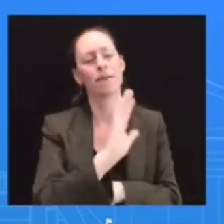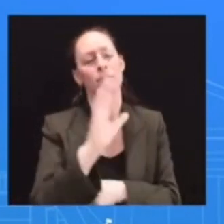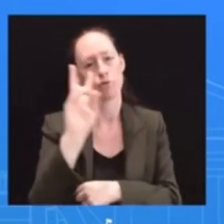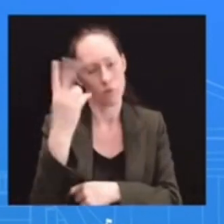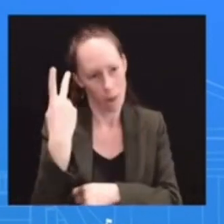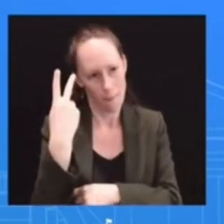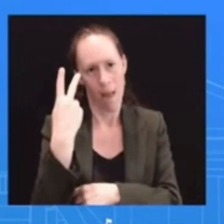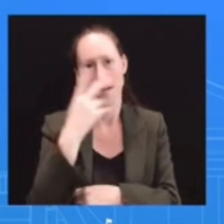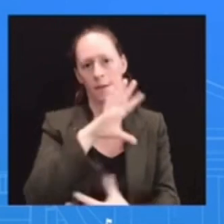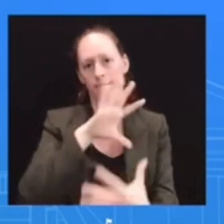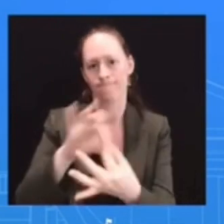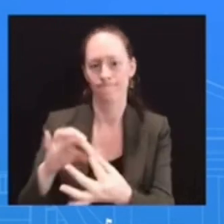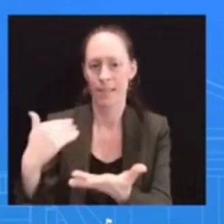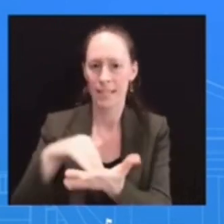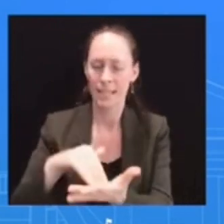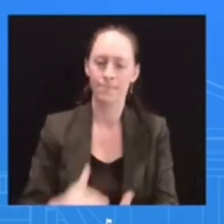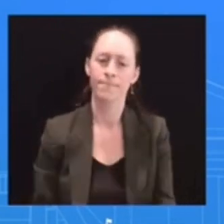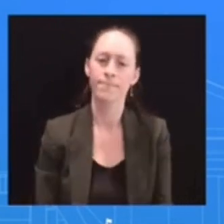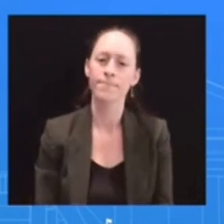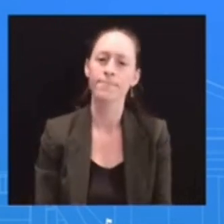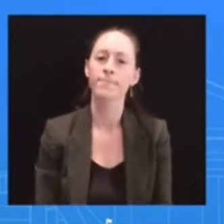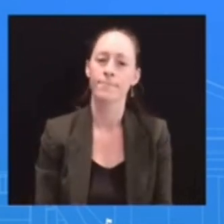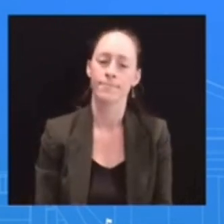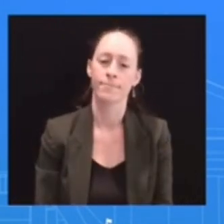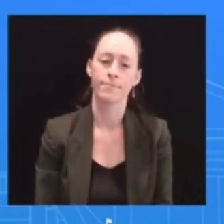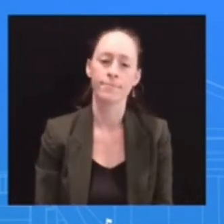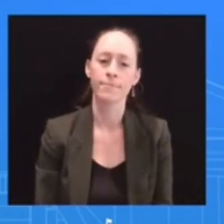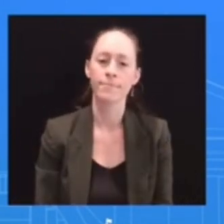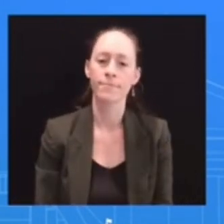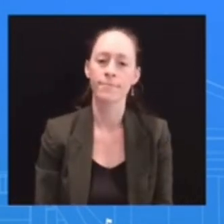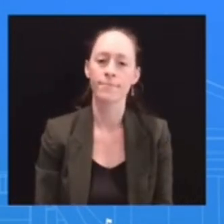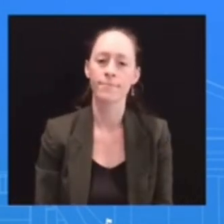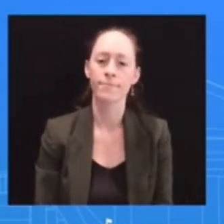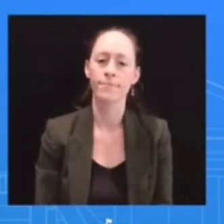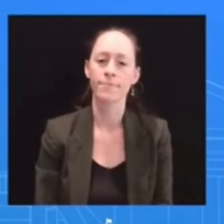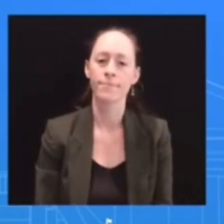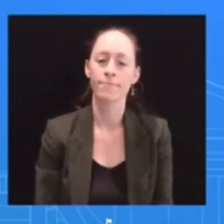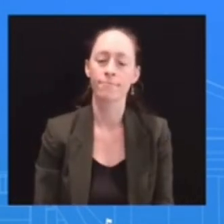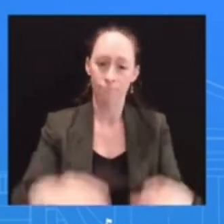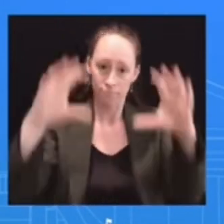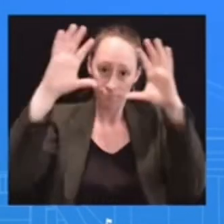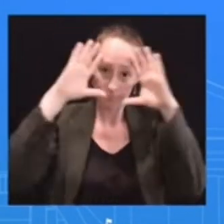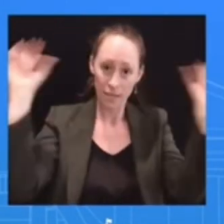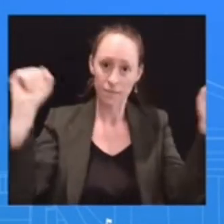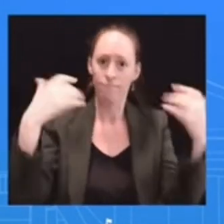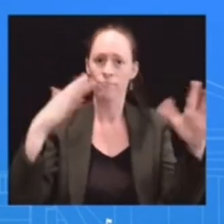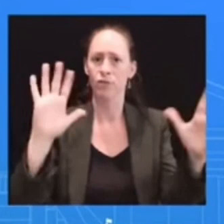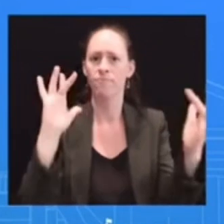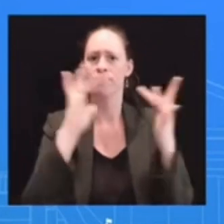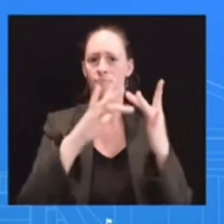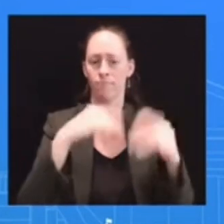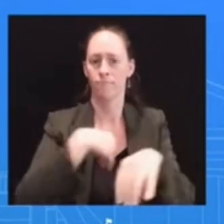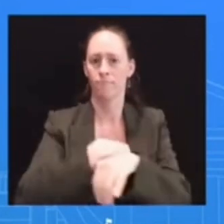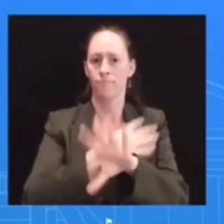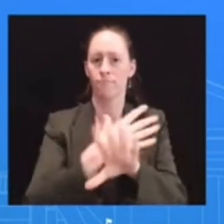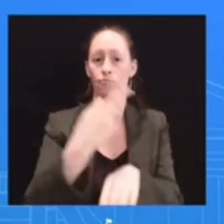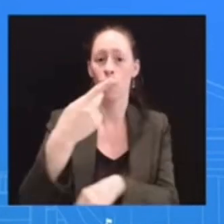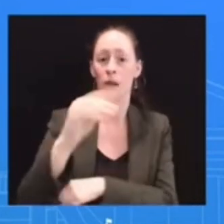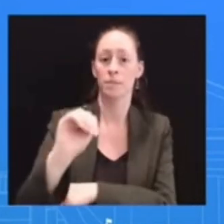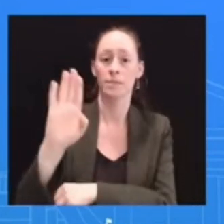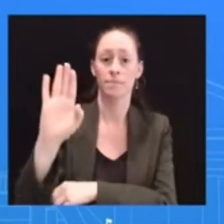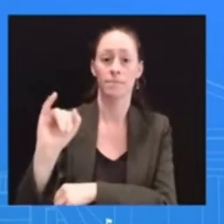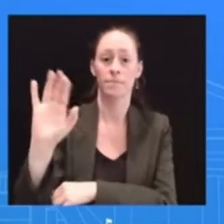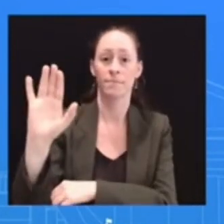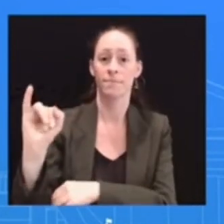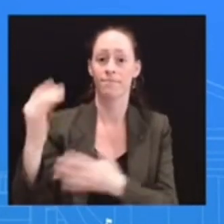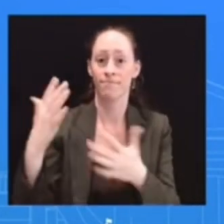Minister Netanyahu. They obviously talked about a broad range of global and regional issues of mutual concern. The president underscored his